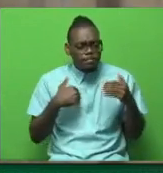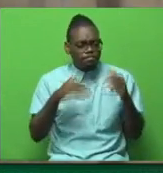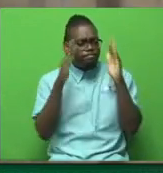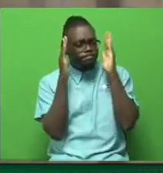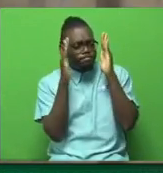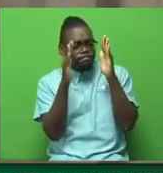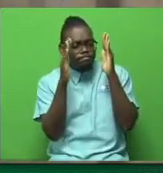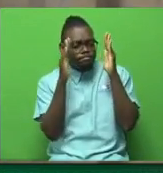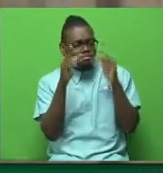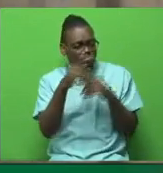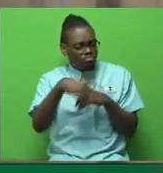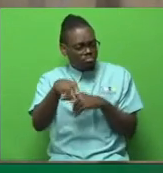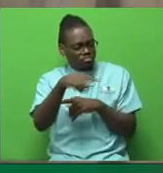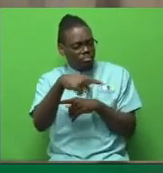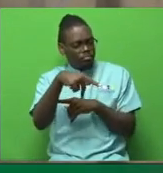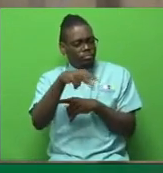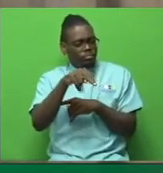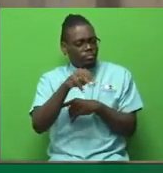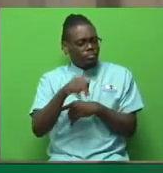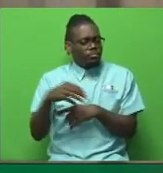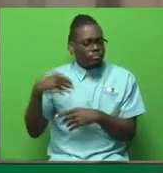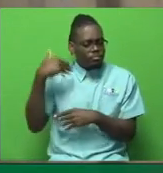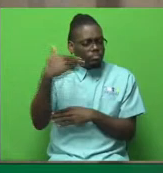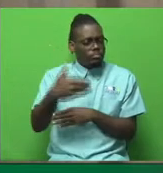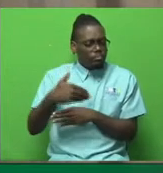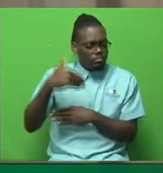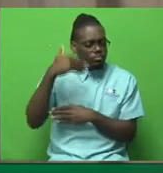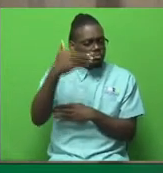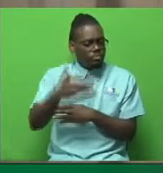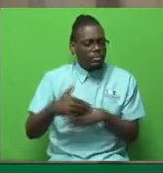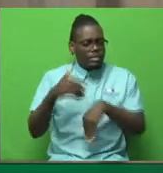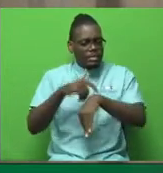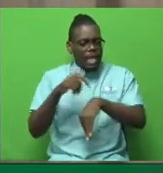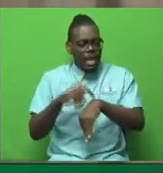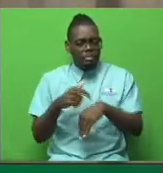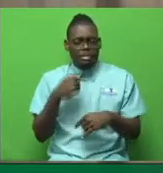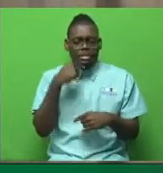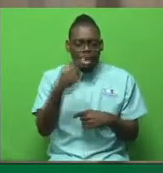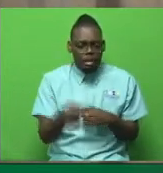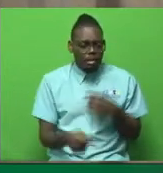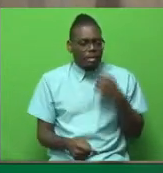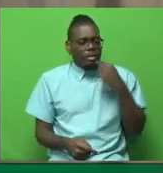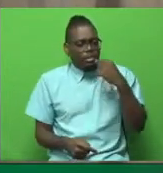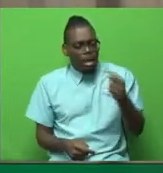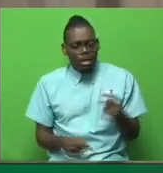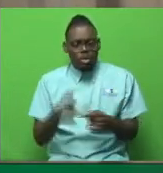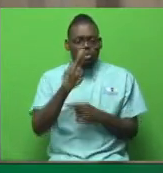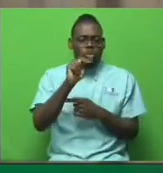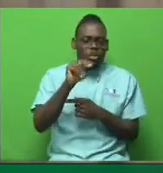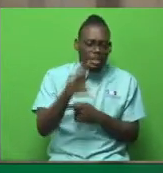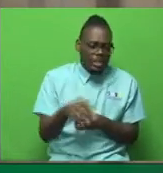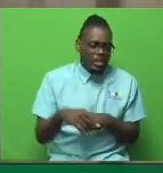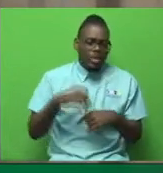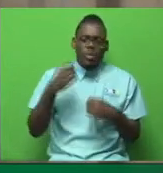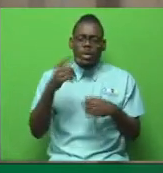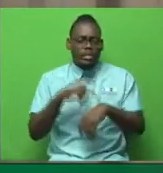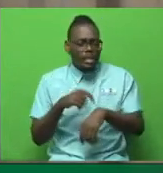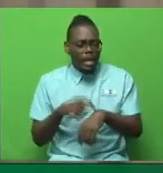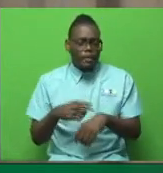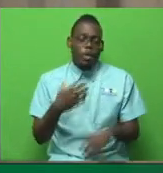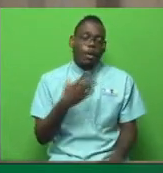the time say you know you are a member of the opposition so yeah that's why you have to complain and I say I'm a member of the UNC